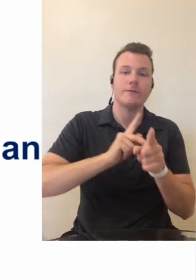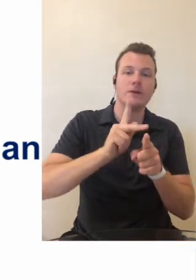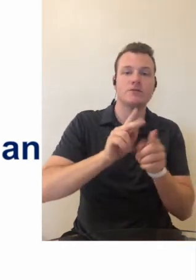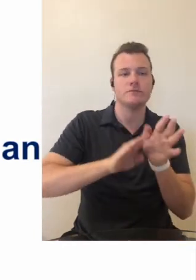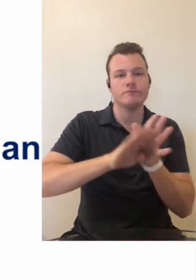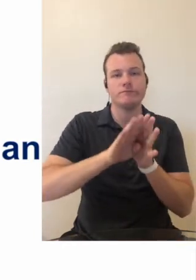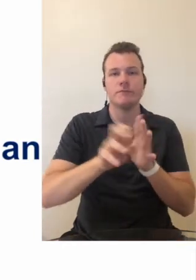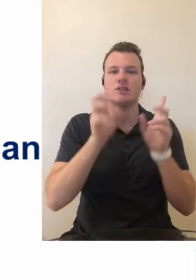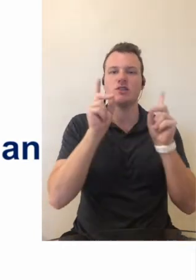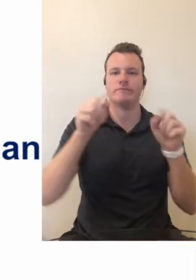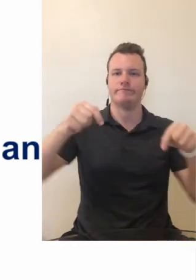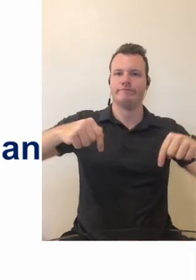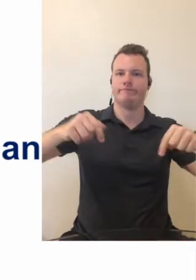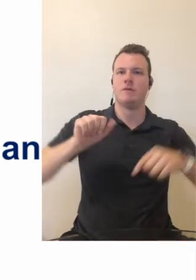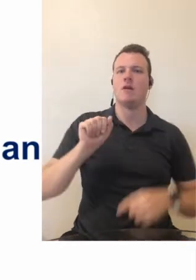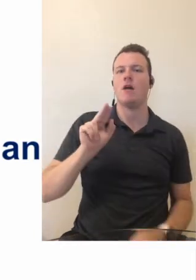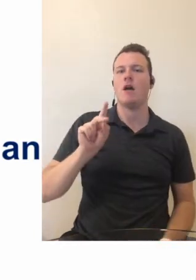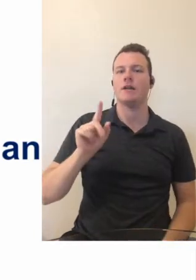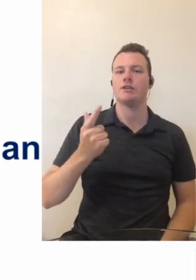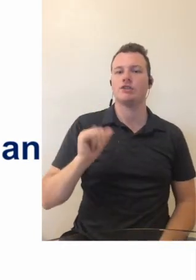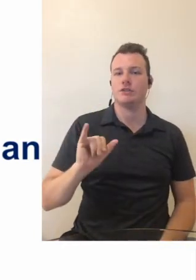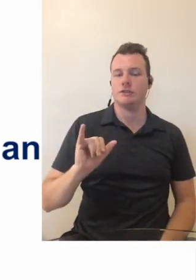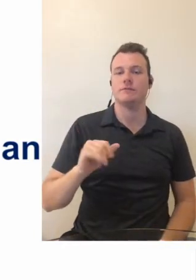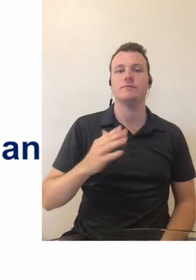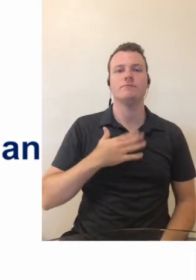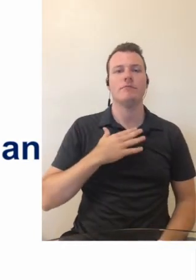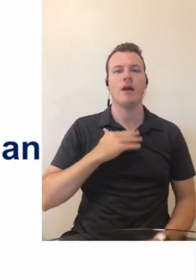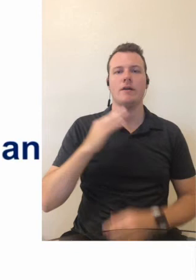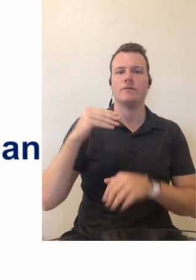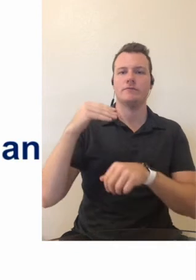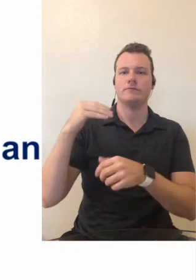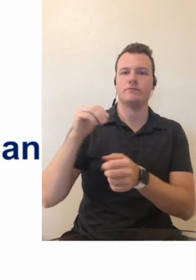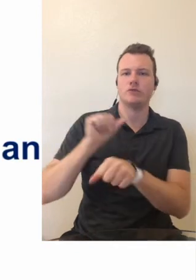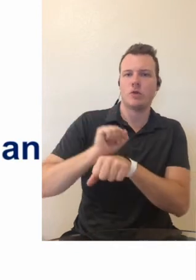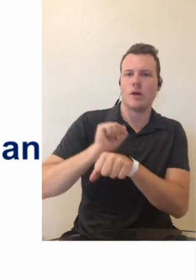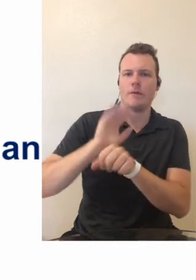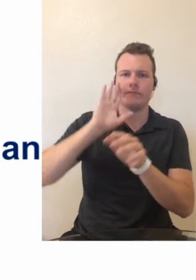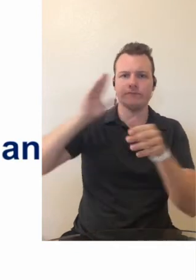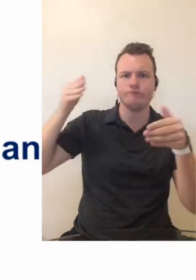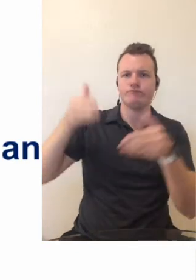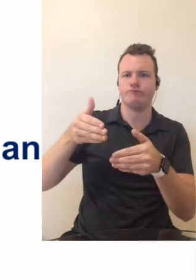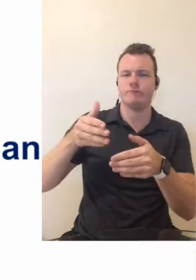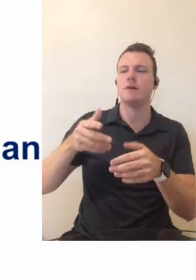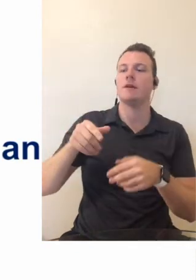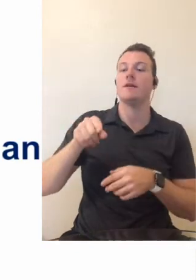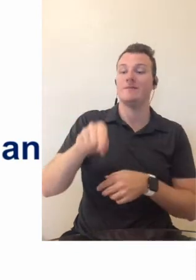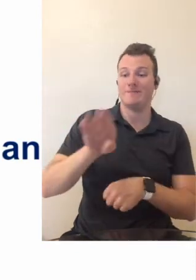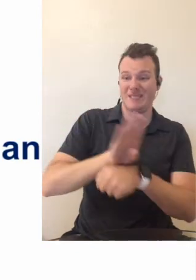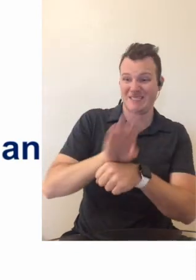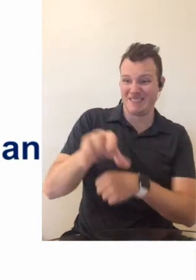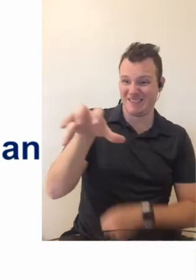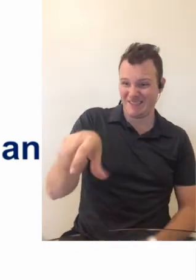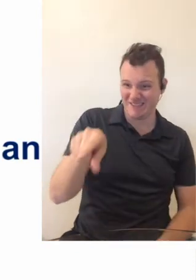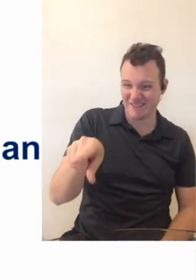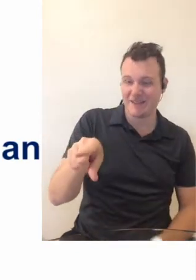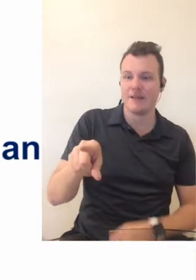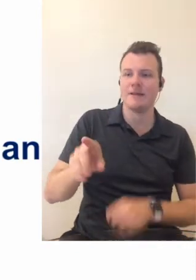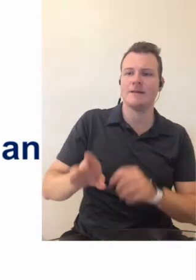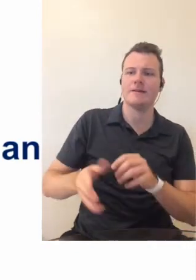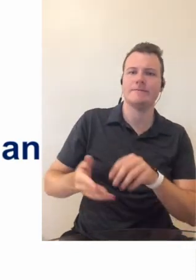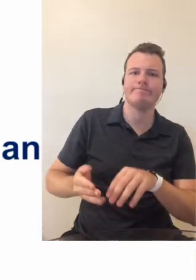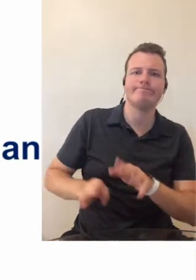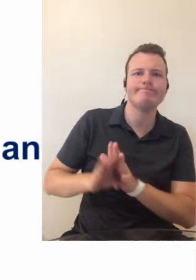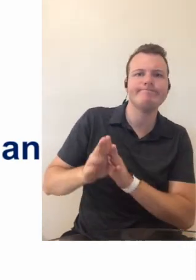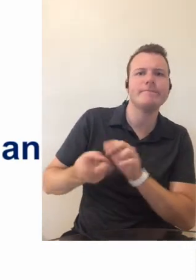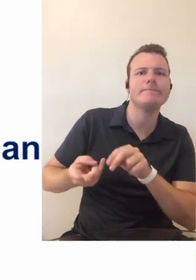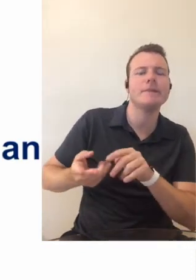Professional Development and Education here at Audiology, and as part of my role is to help practices improve their